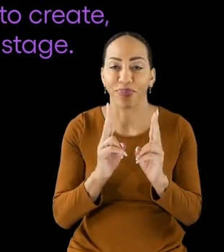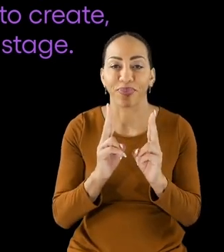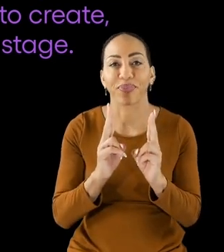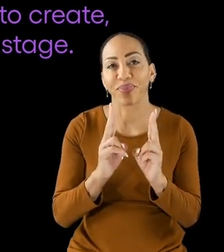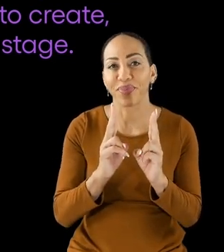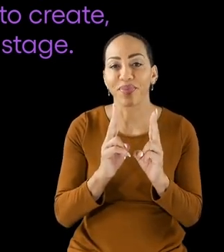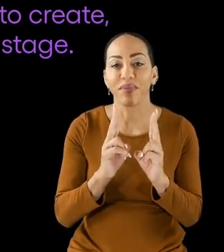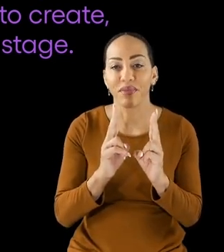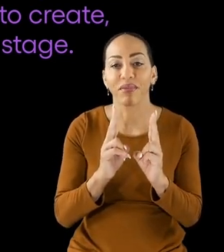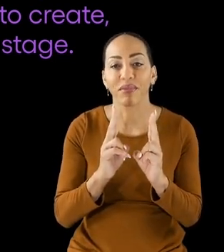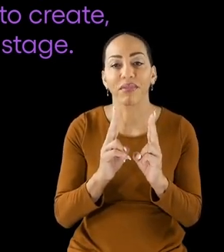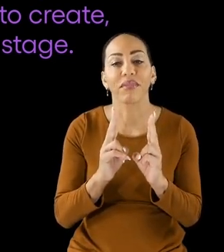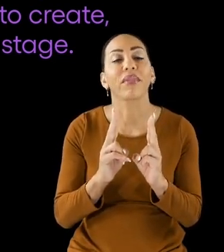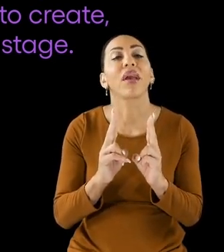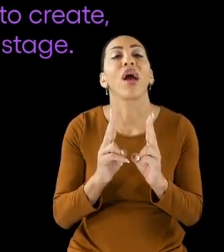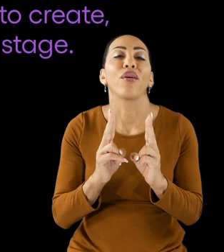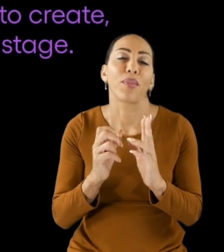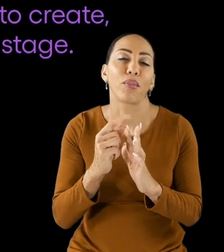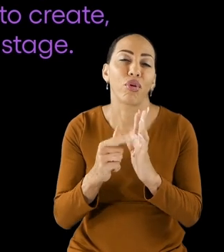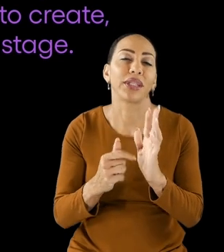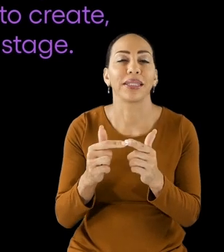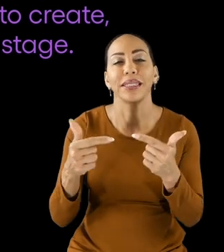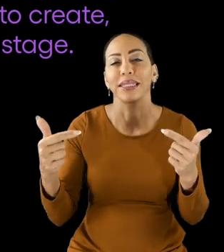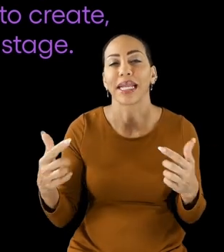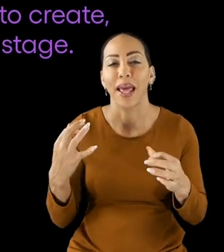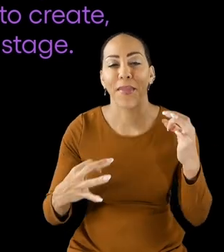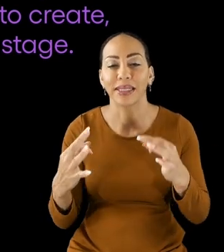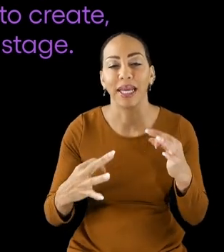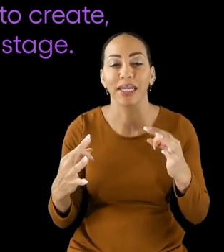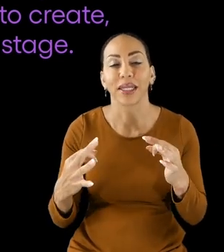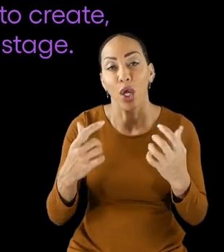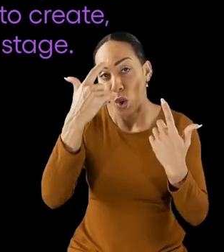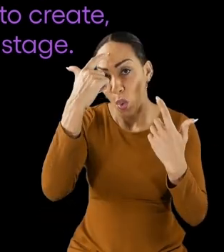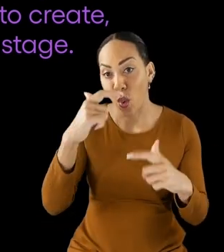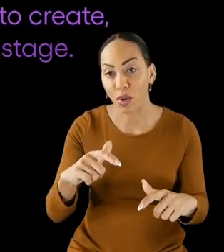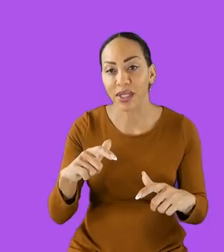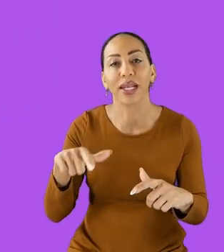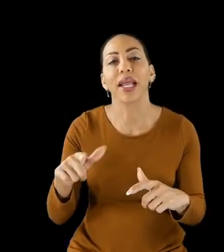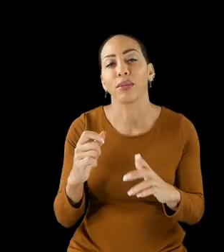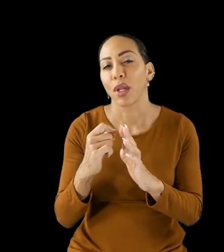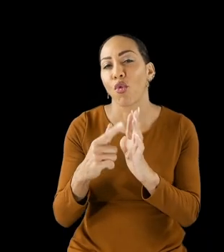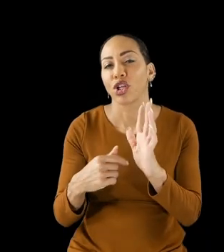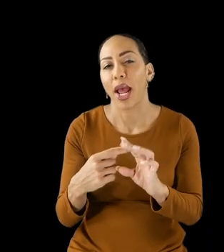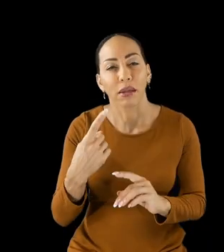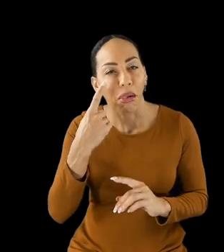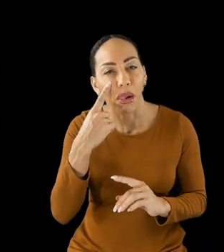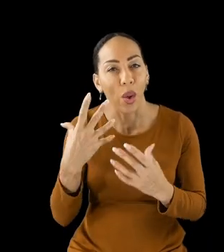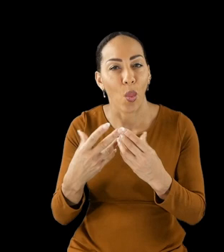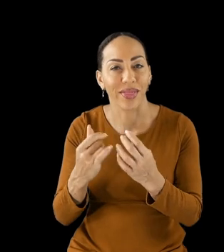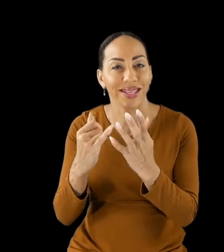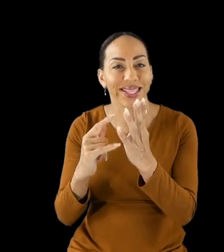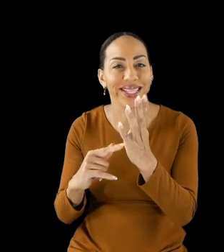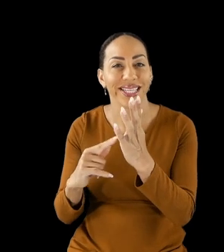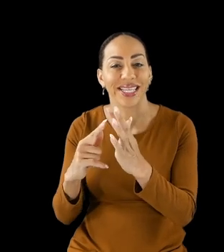project Telematic Quarantine, which was a pilot study that I did together with Steve and other partners in LaSalle and